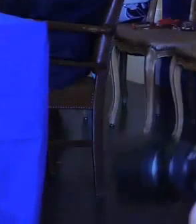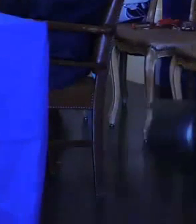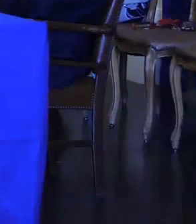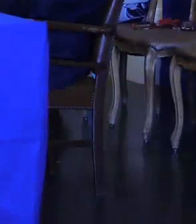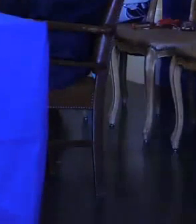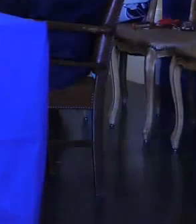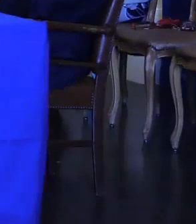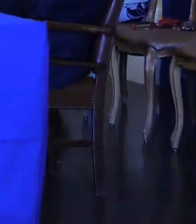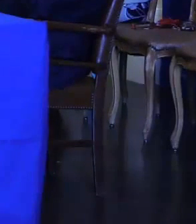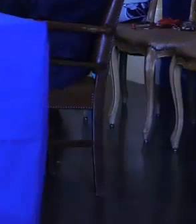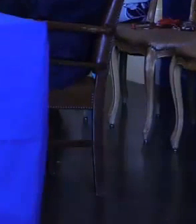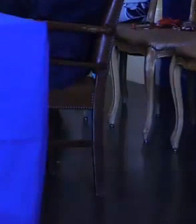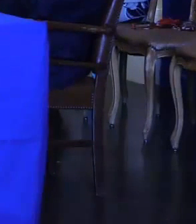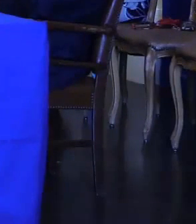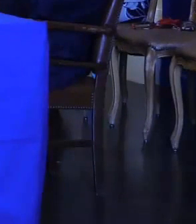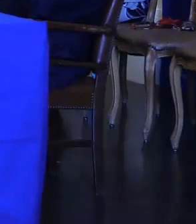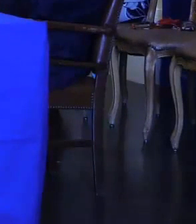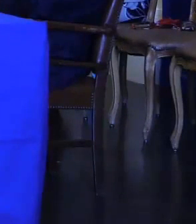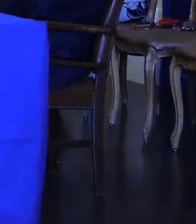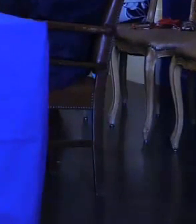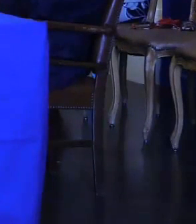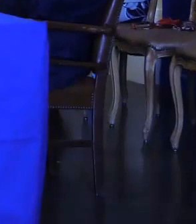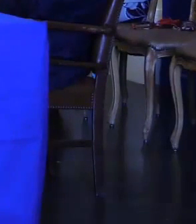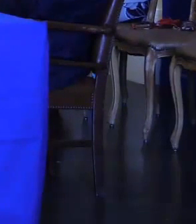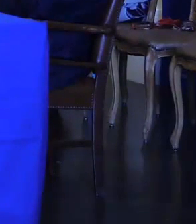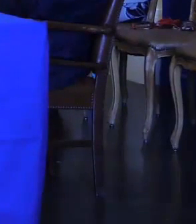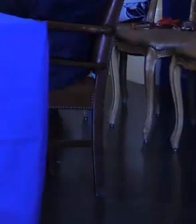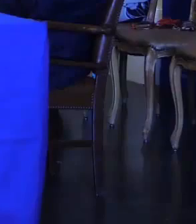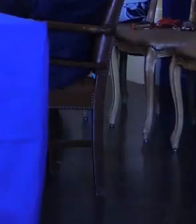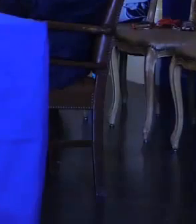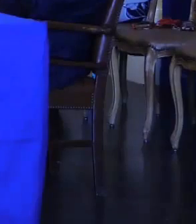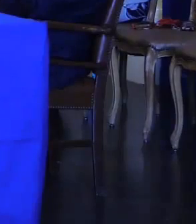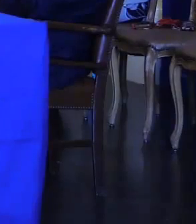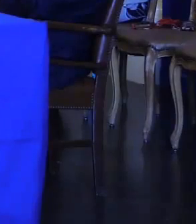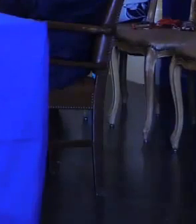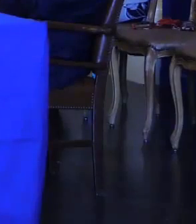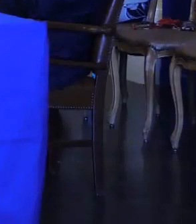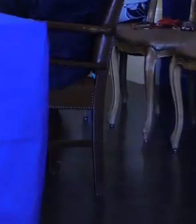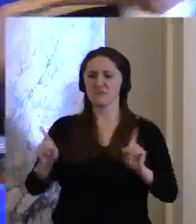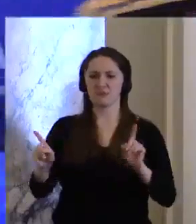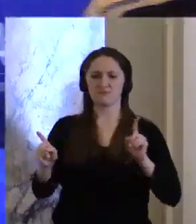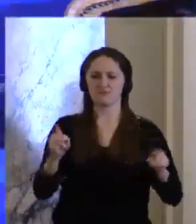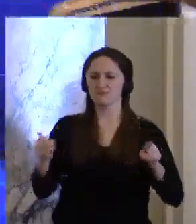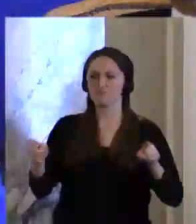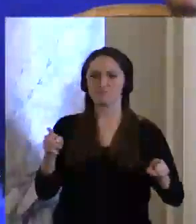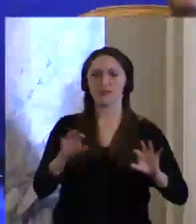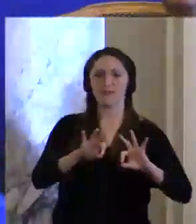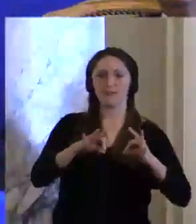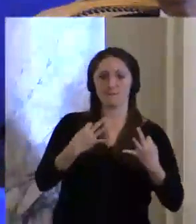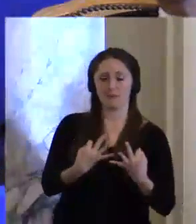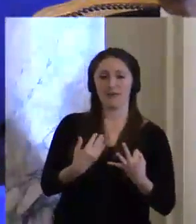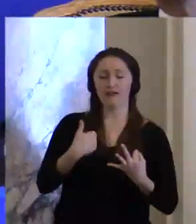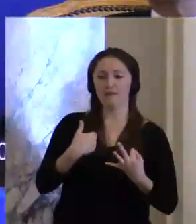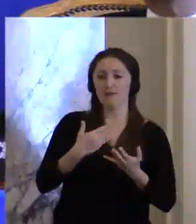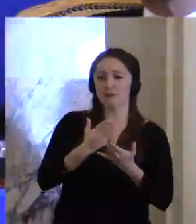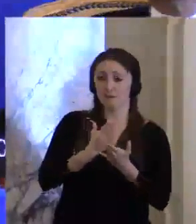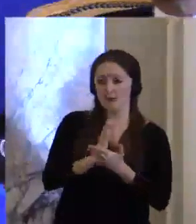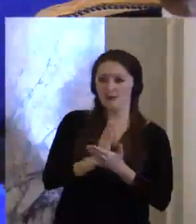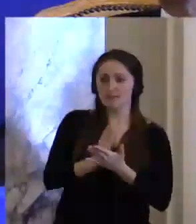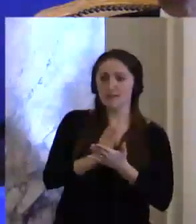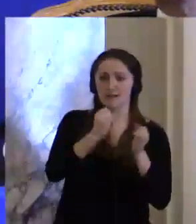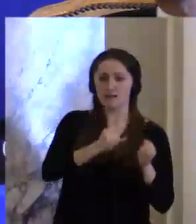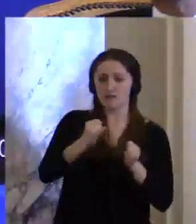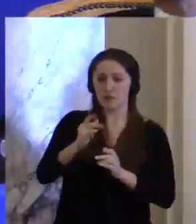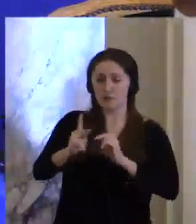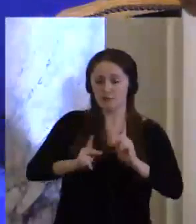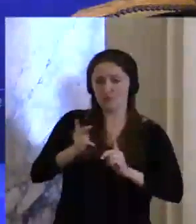as LGBTI. I see absolutely no distinction when it comes to families and the rights of individuals in those